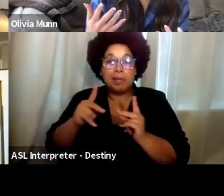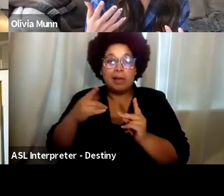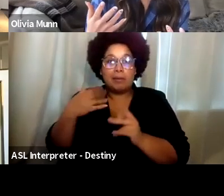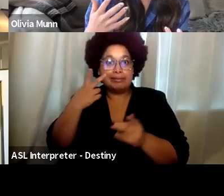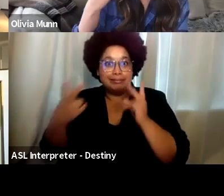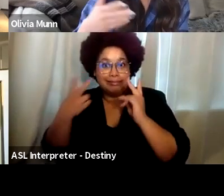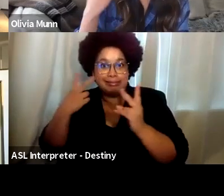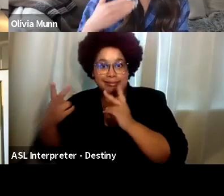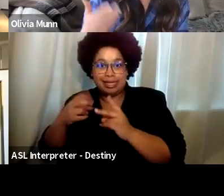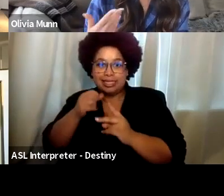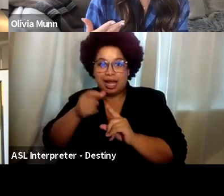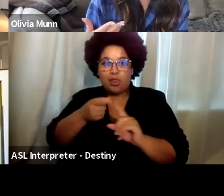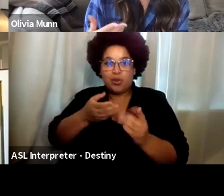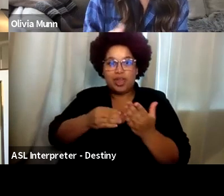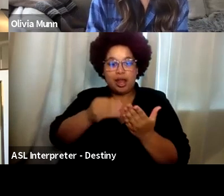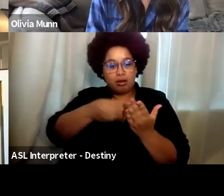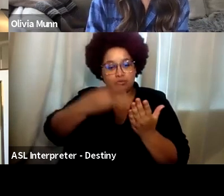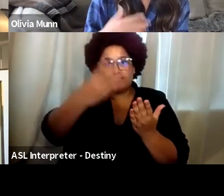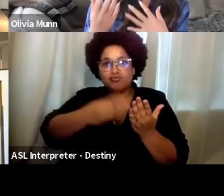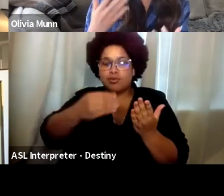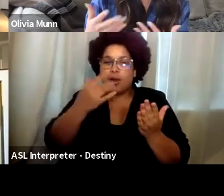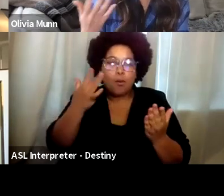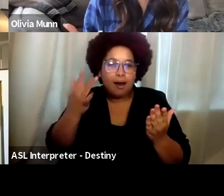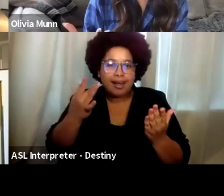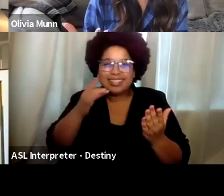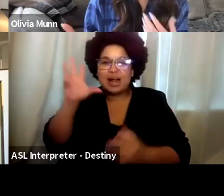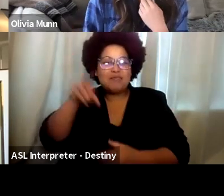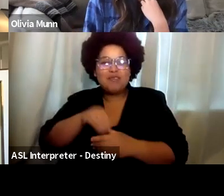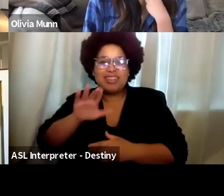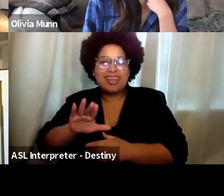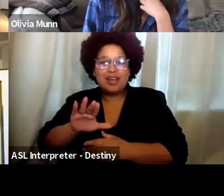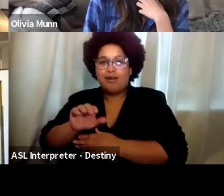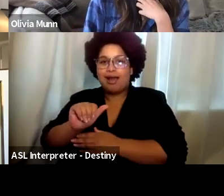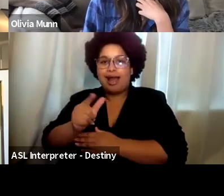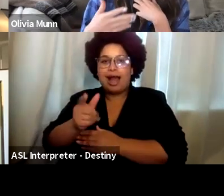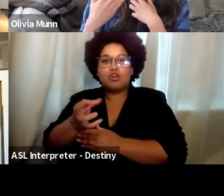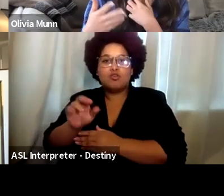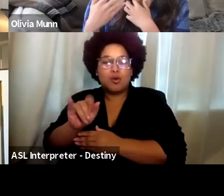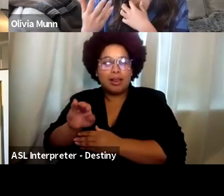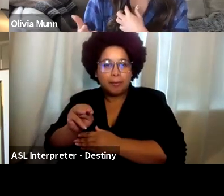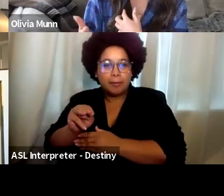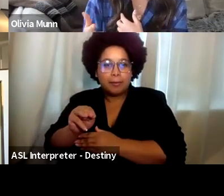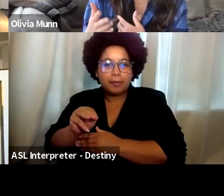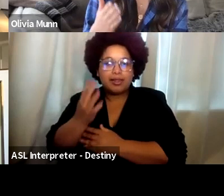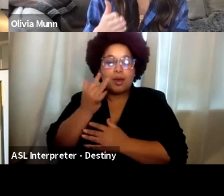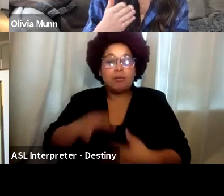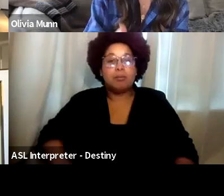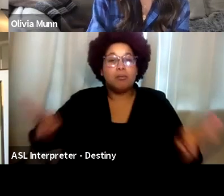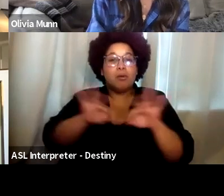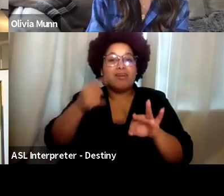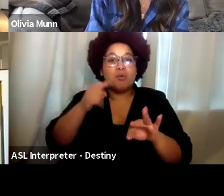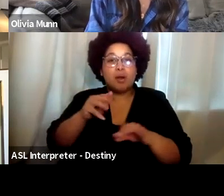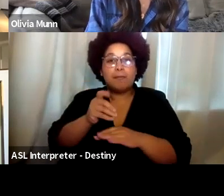seeing, it's not coming through their feed because it's not part of their algorithm. And that's why it's so important for